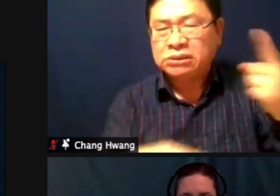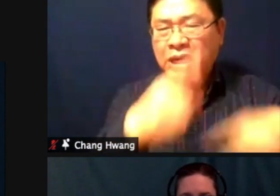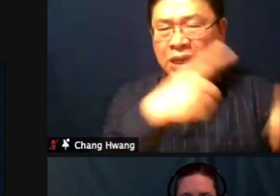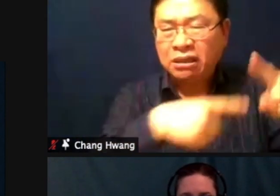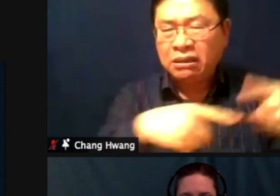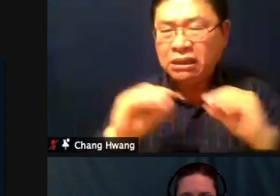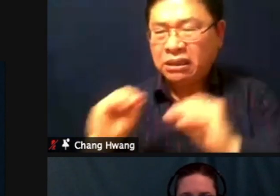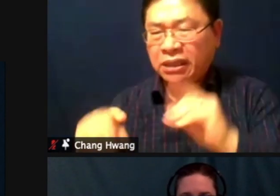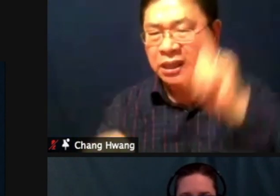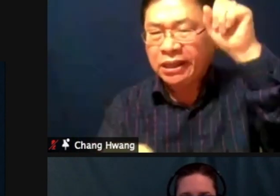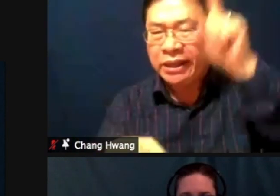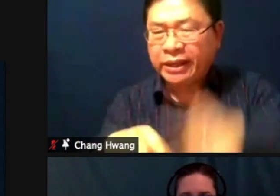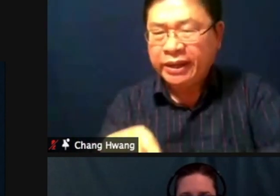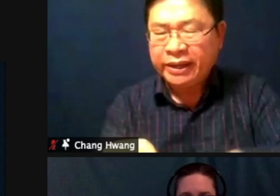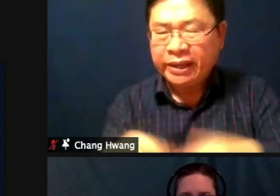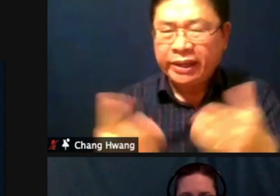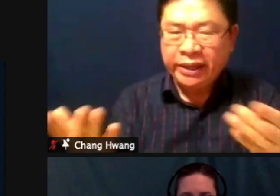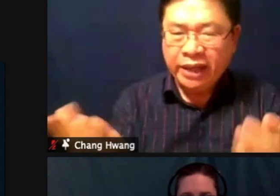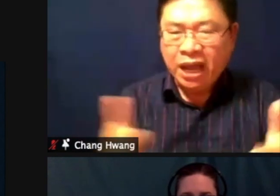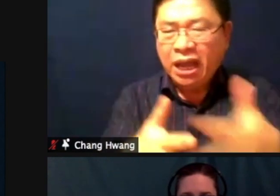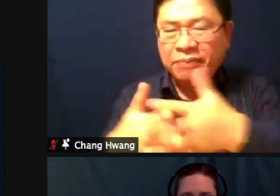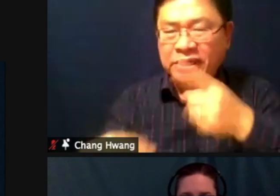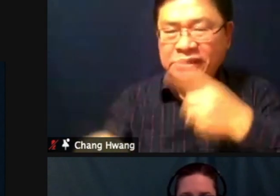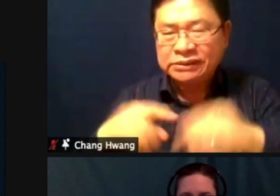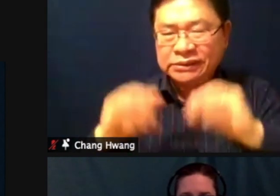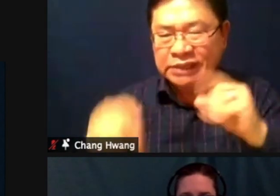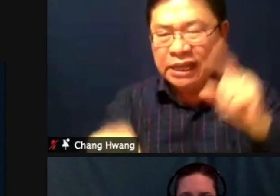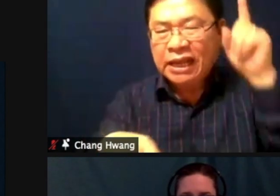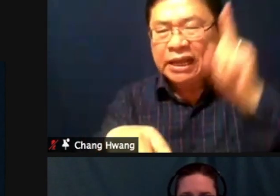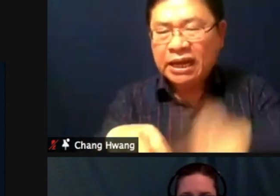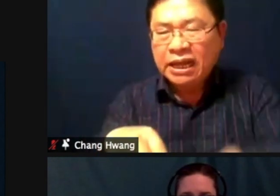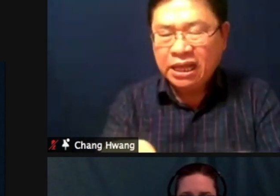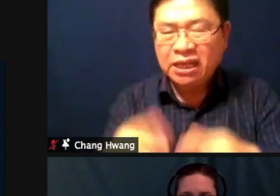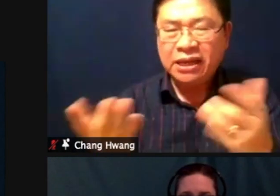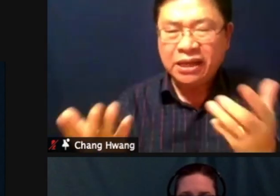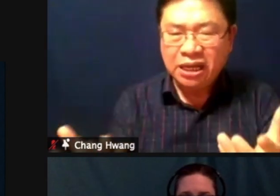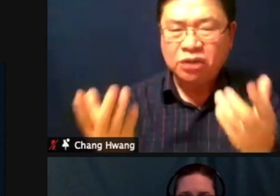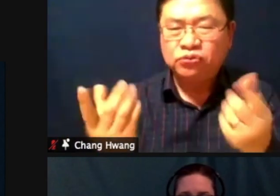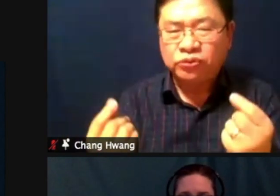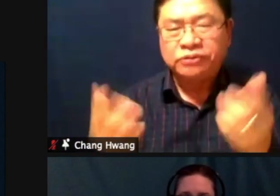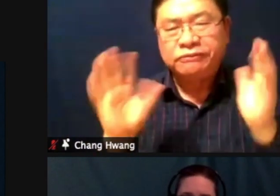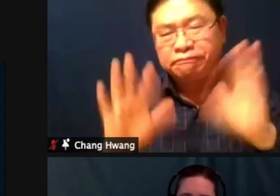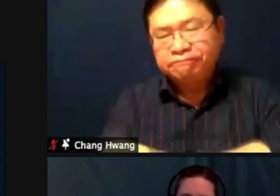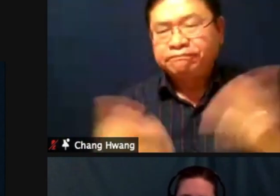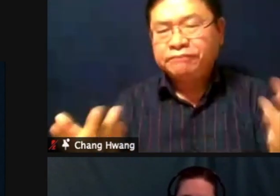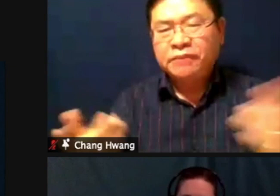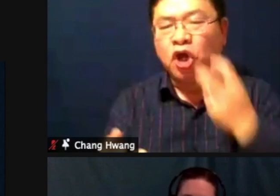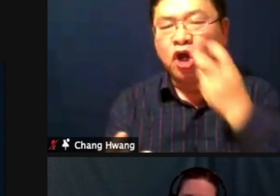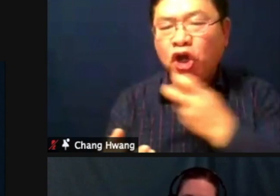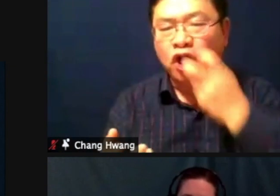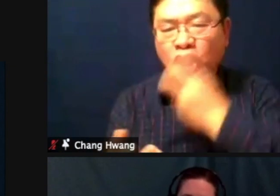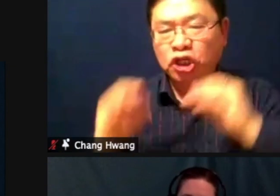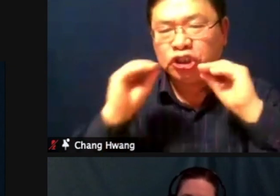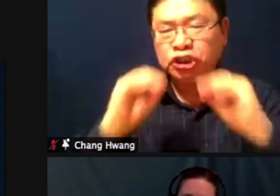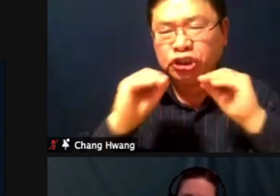There was no strong Korean Sign Language. And while there was in China, they couldn't just use Chinese Sign